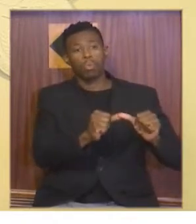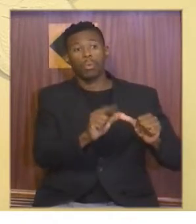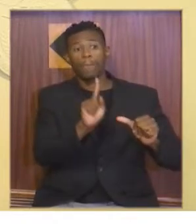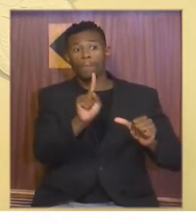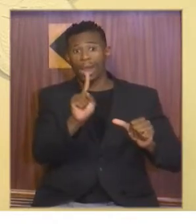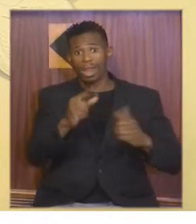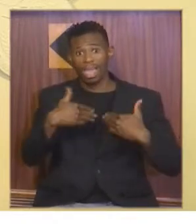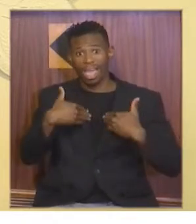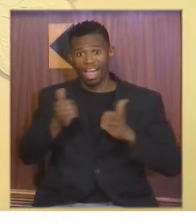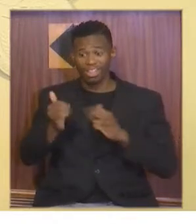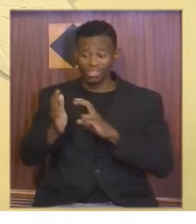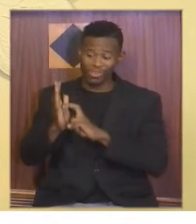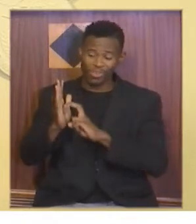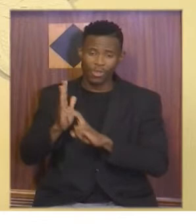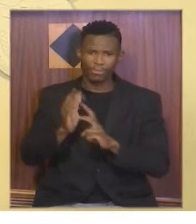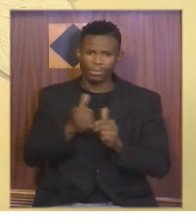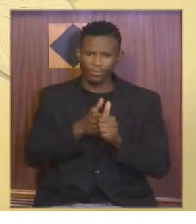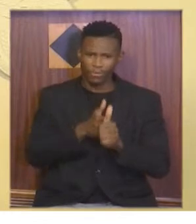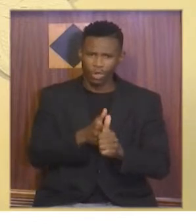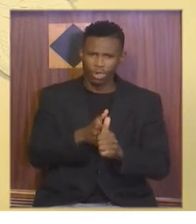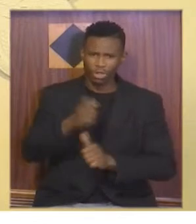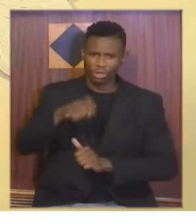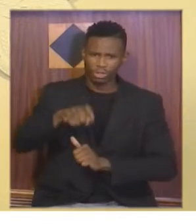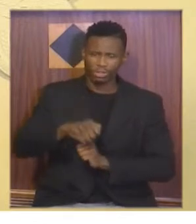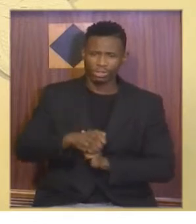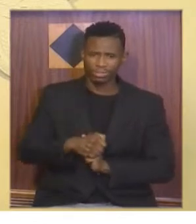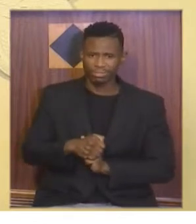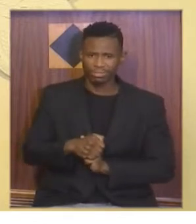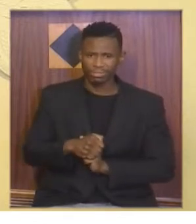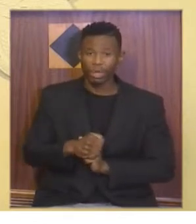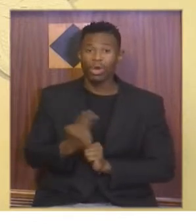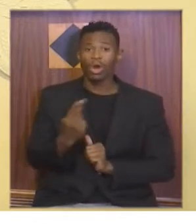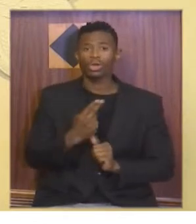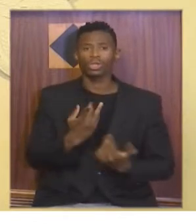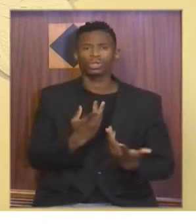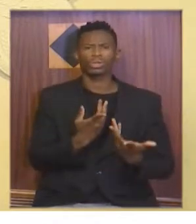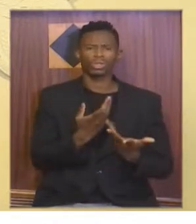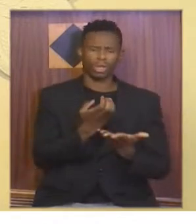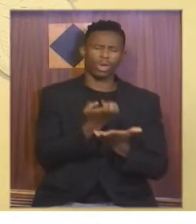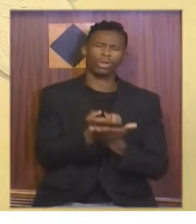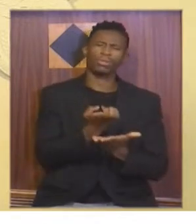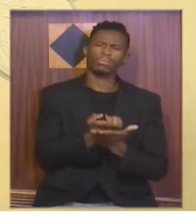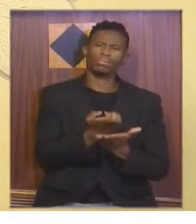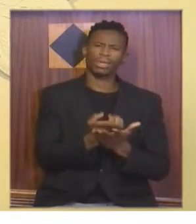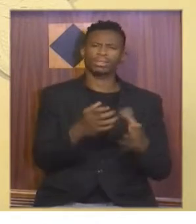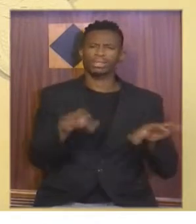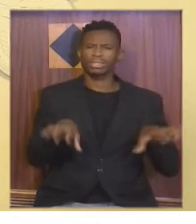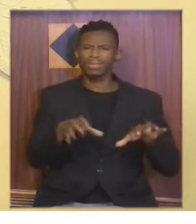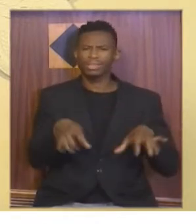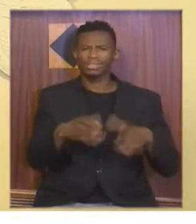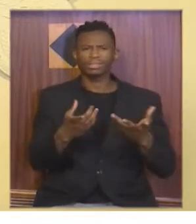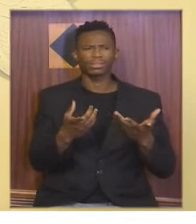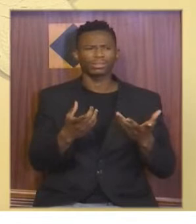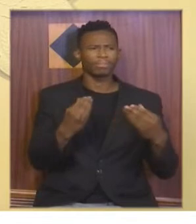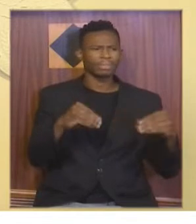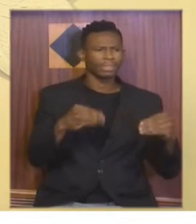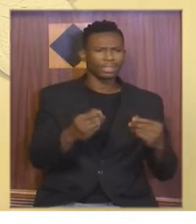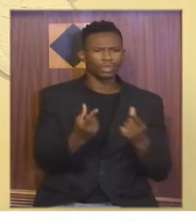times. Most of the restrictions on the economic activity have been